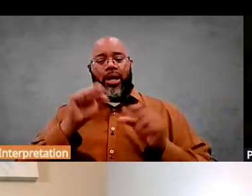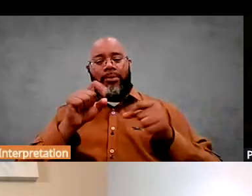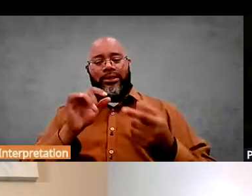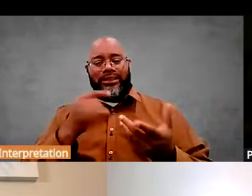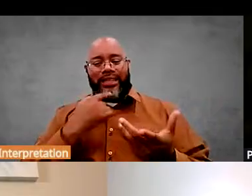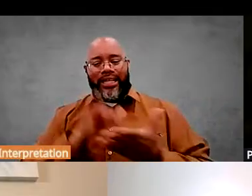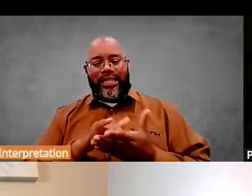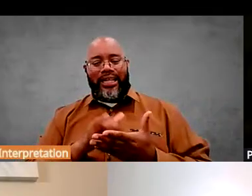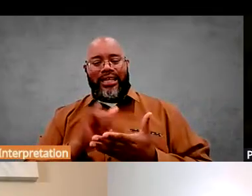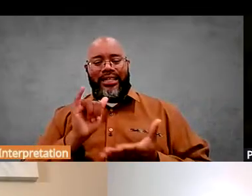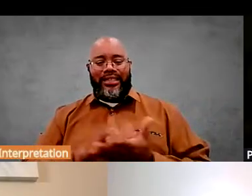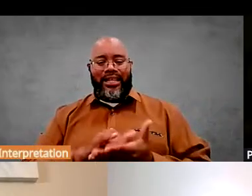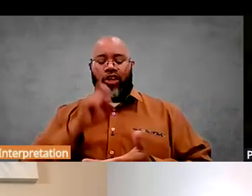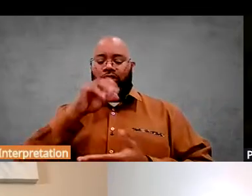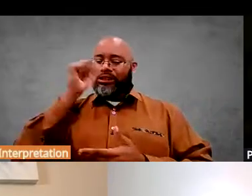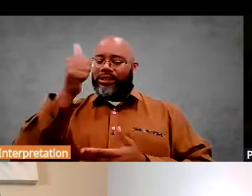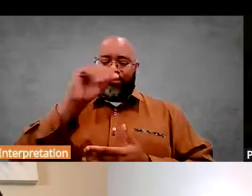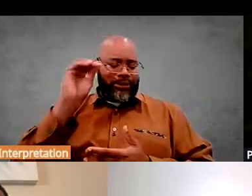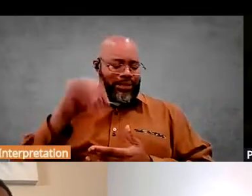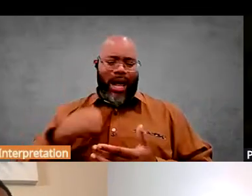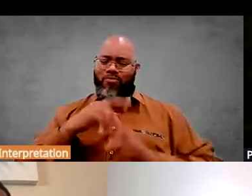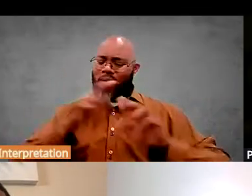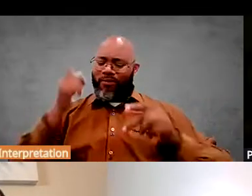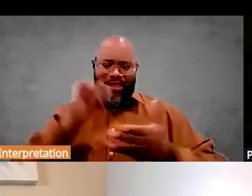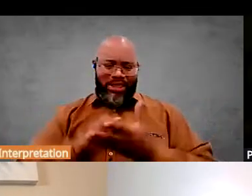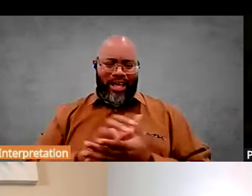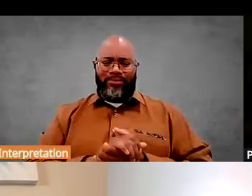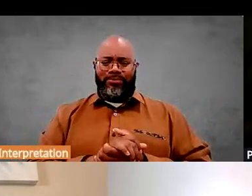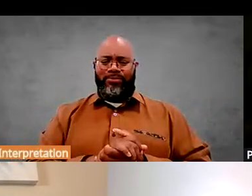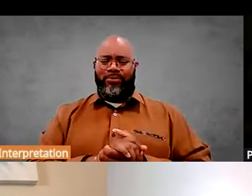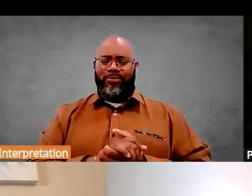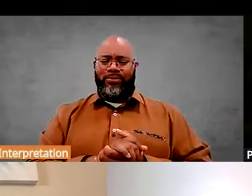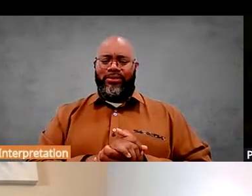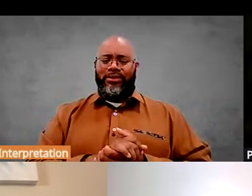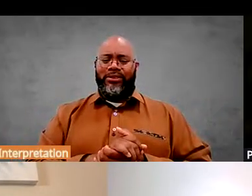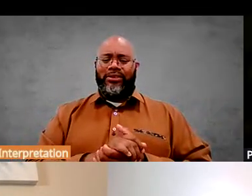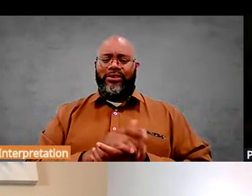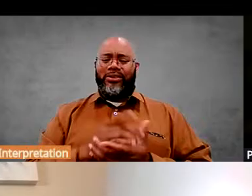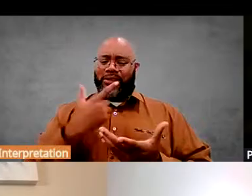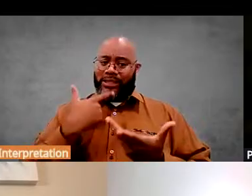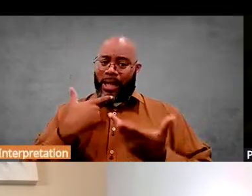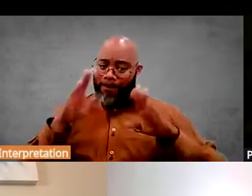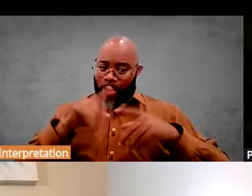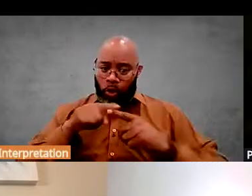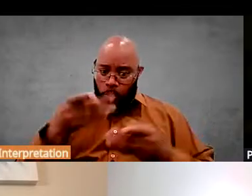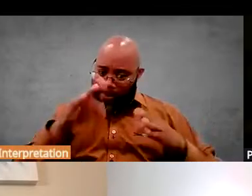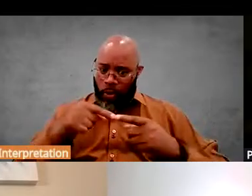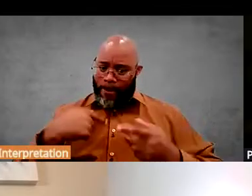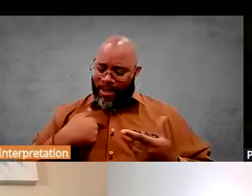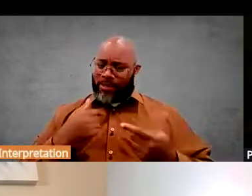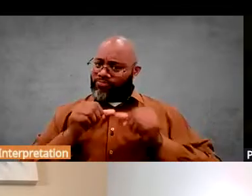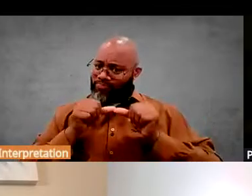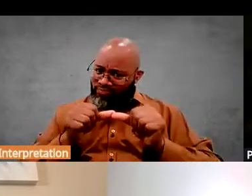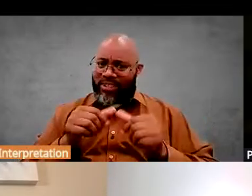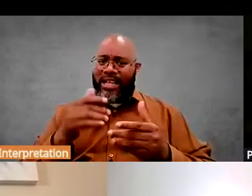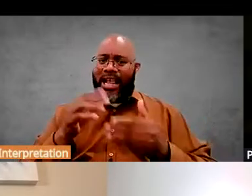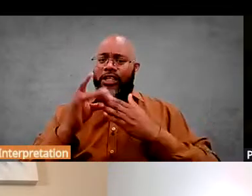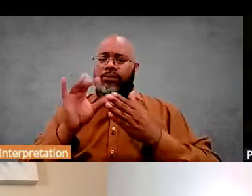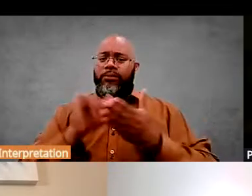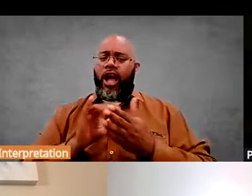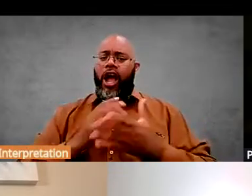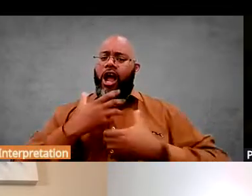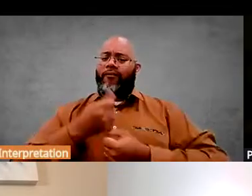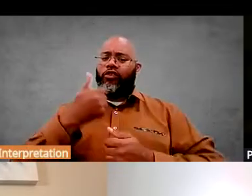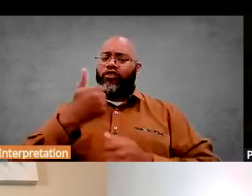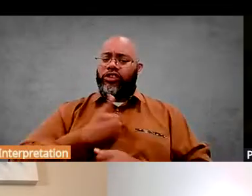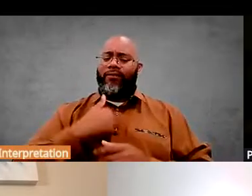it's 110%. I'm ready for it. And then you bet on me, I'm betting on you, and we go. So leadership is about being confident in yourself